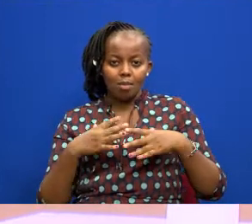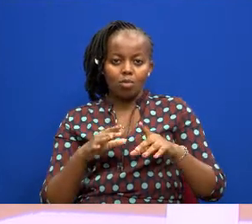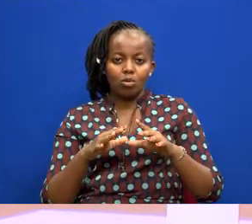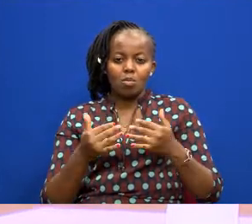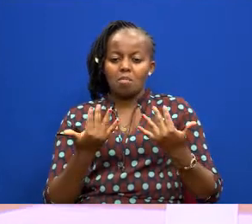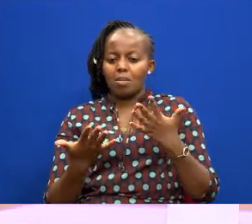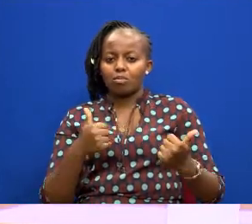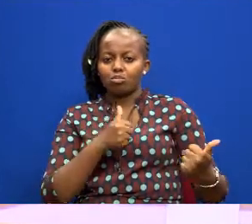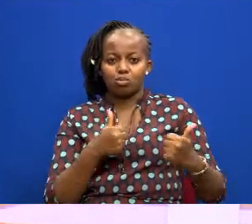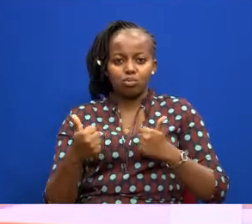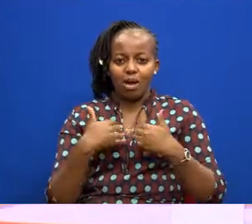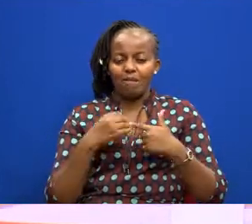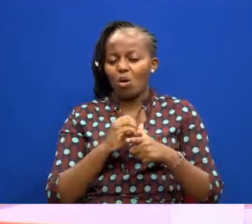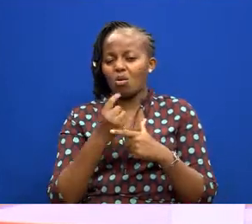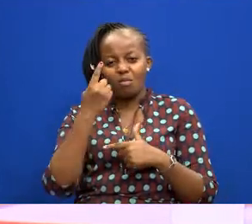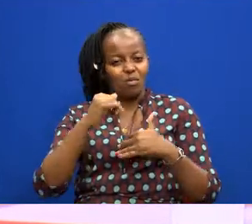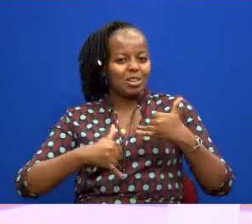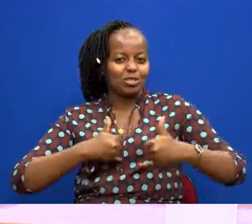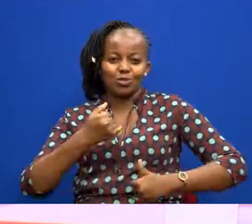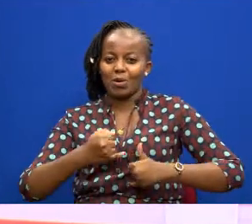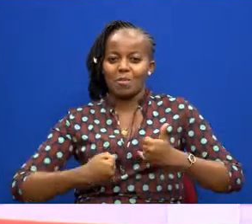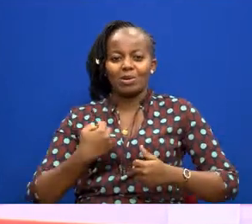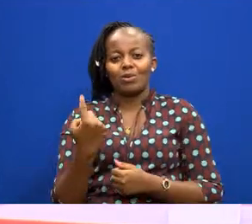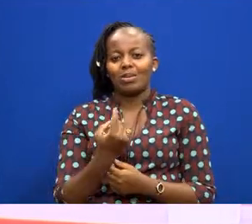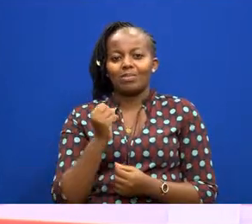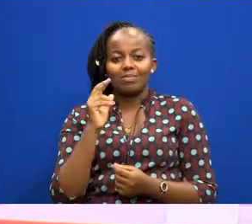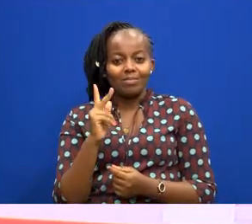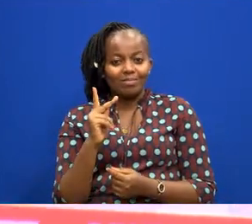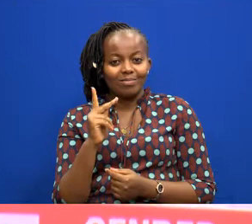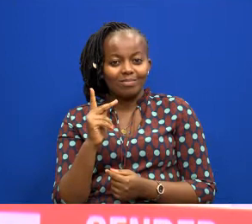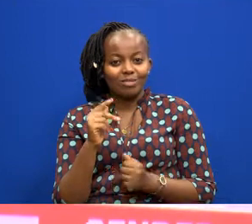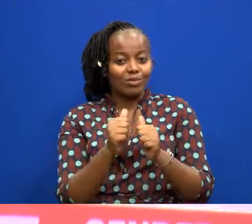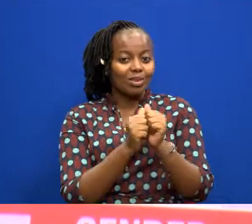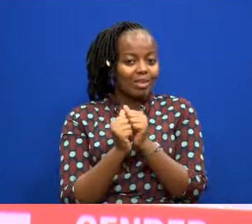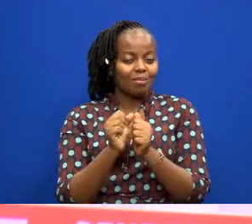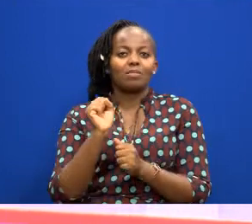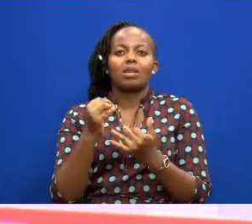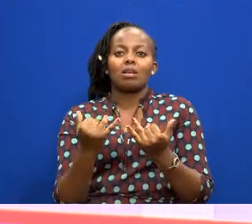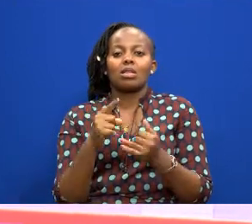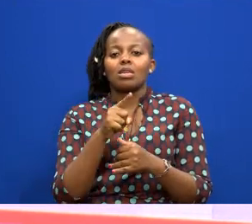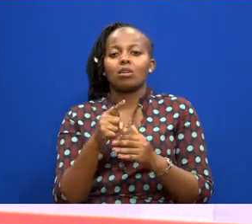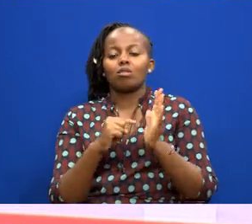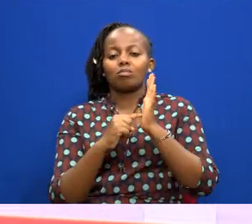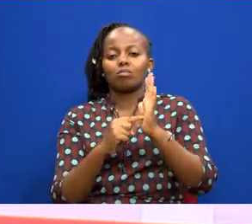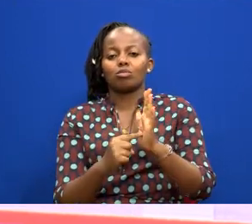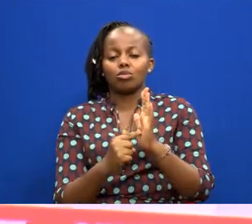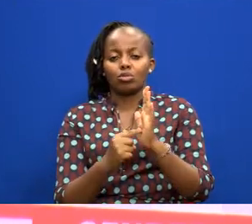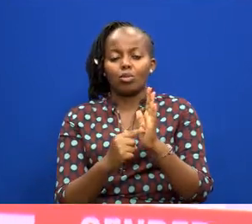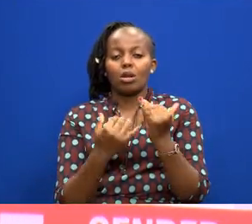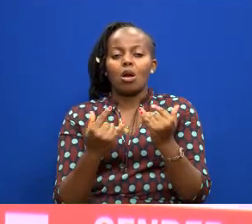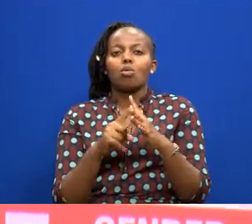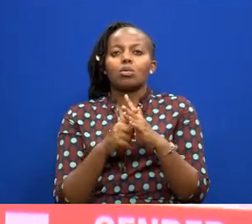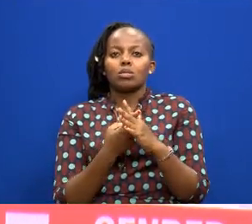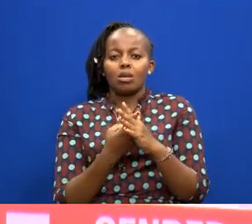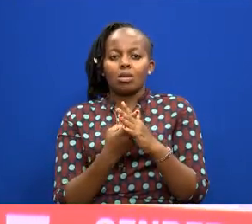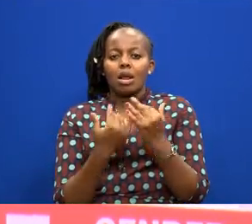as competition or just for fun. Sawa sawa? Yes. Pamoja mpaka hapo. So this is how we play the game. We